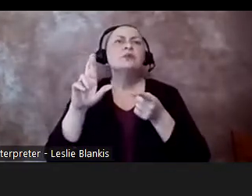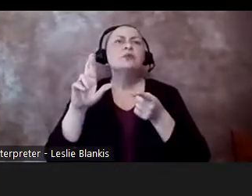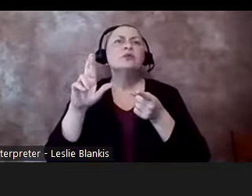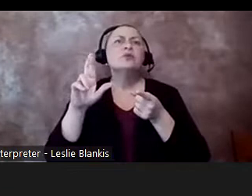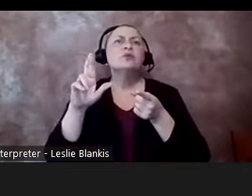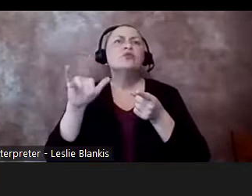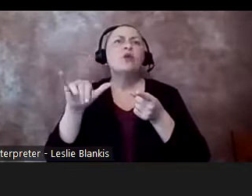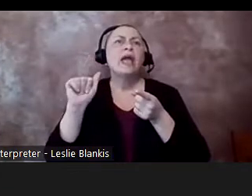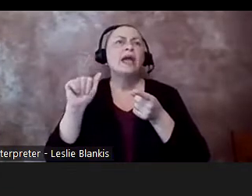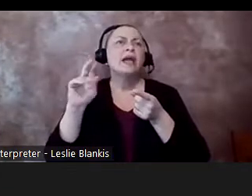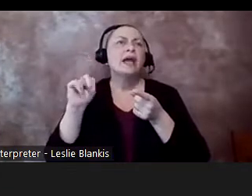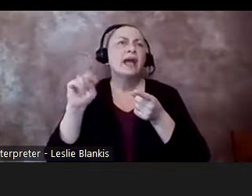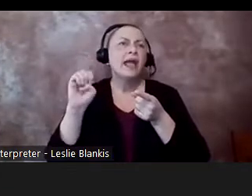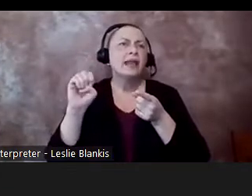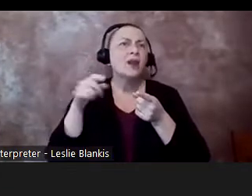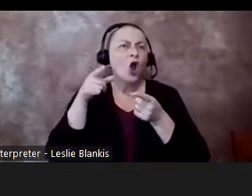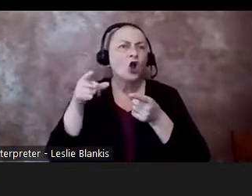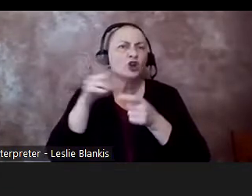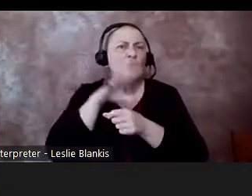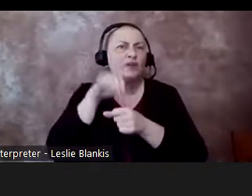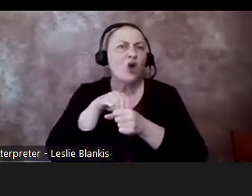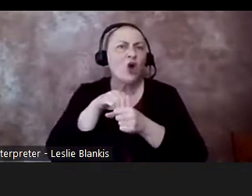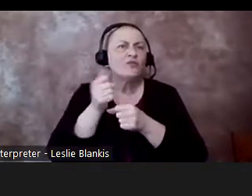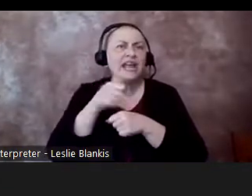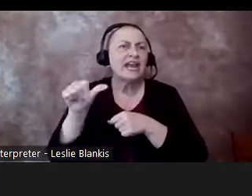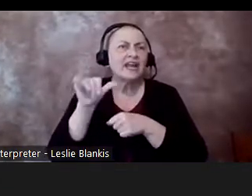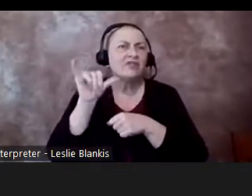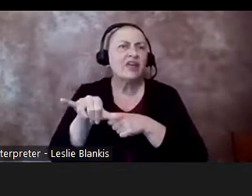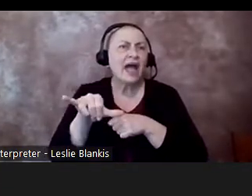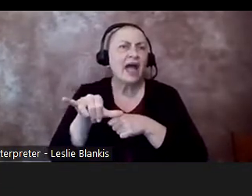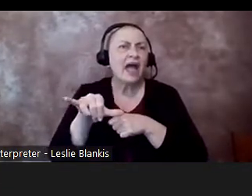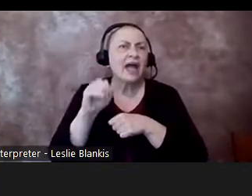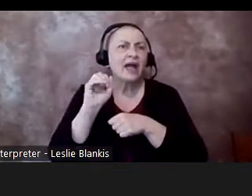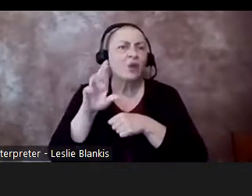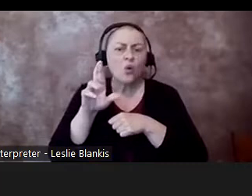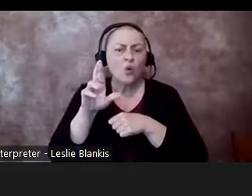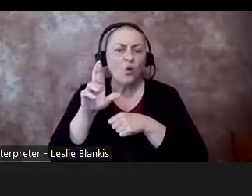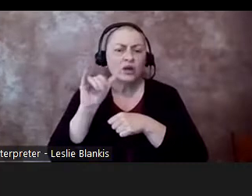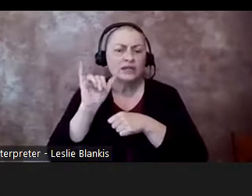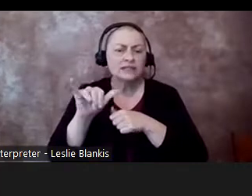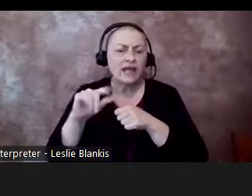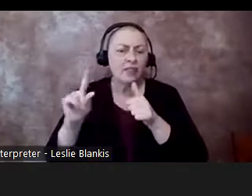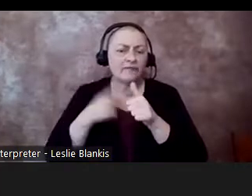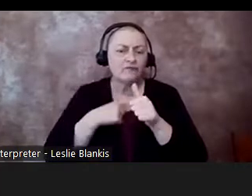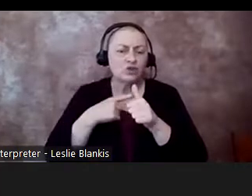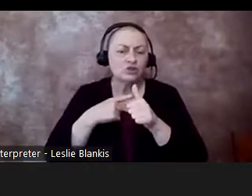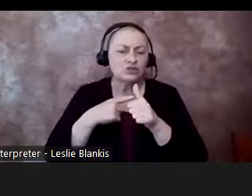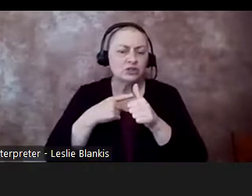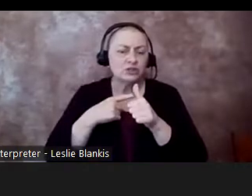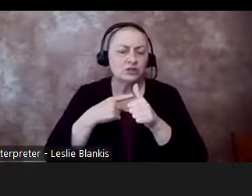by chance, are you involved in any of that? Or is this the first you might have been hearing